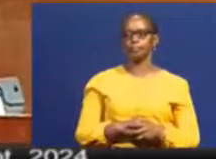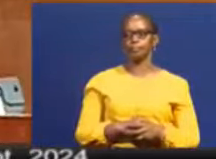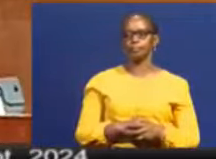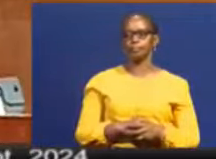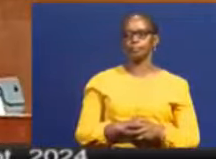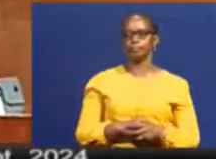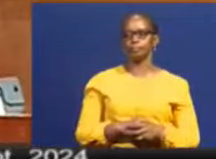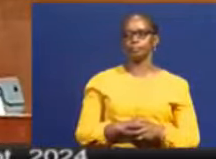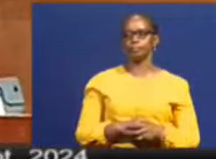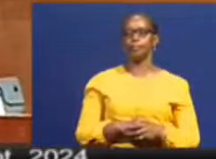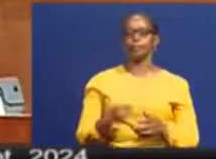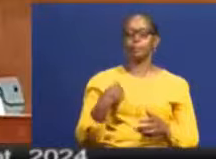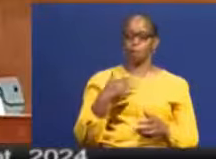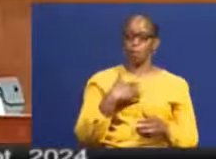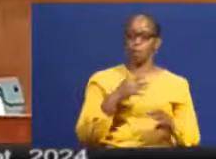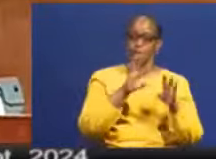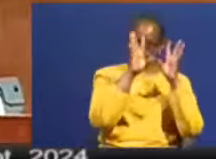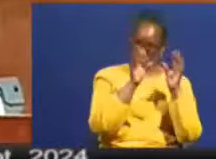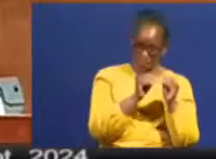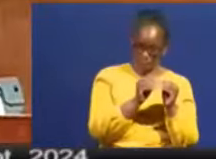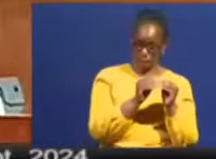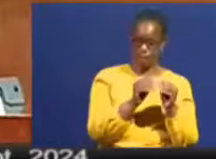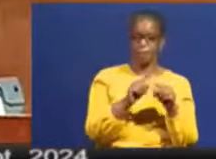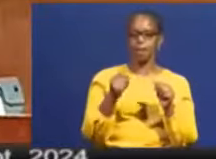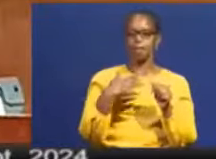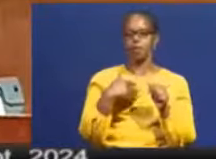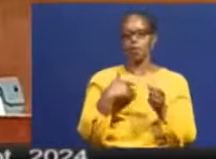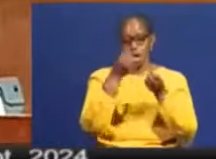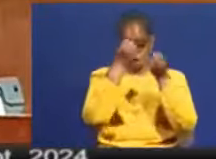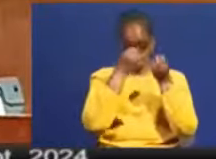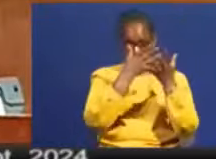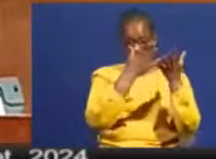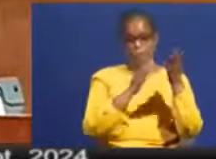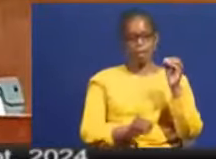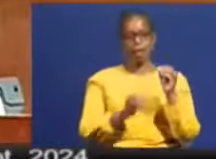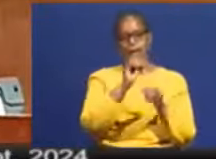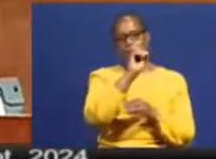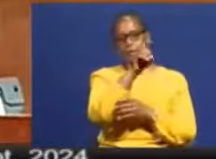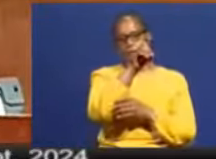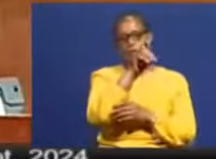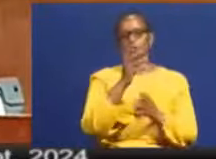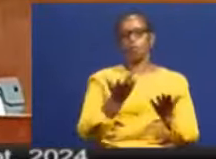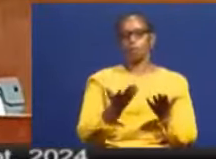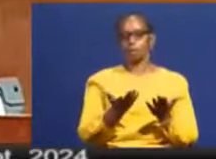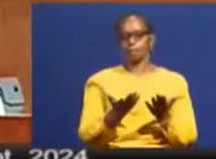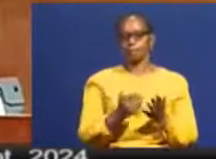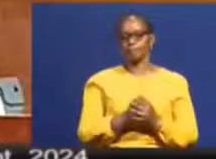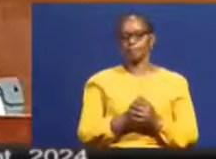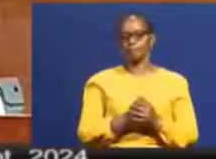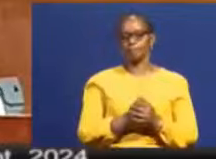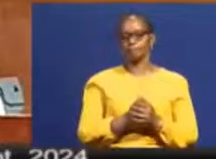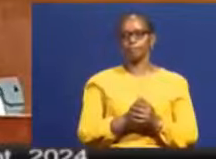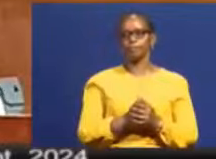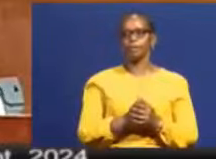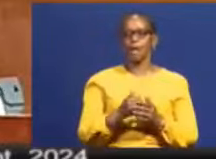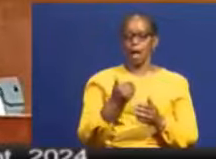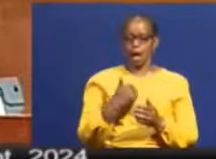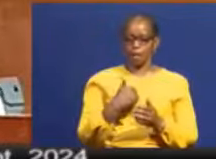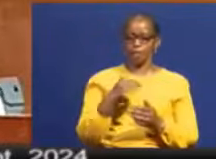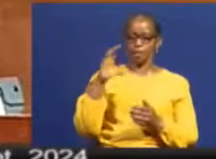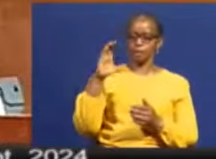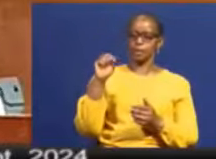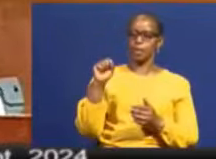on the floor, Mr. Speaker, to remind the executive, Mr. Speaker, that there is one cabinet